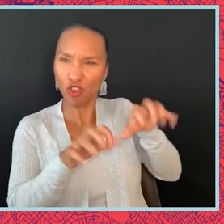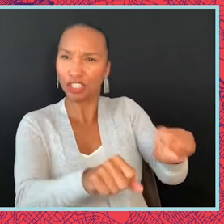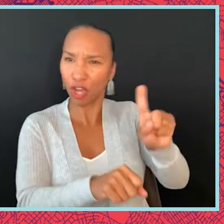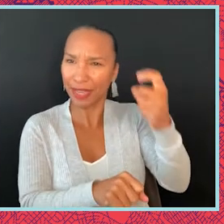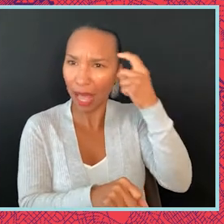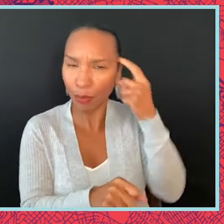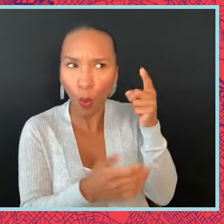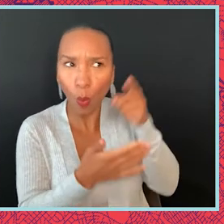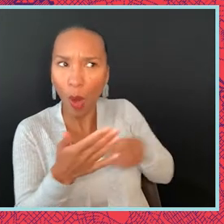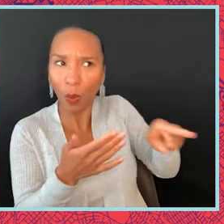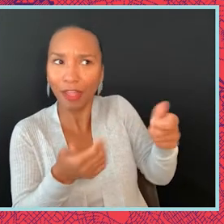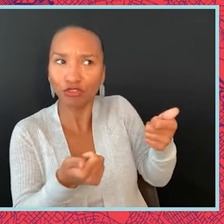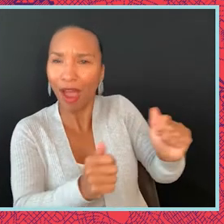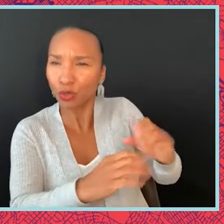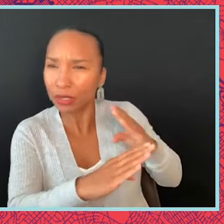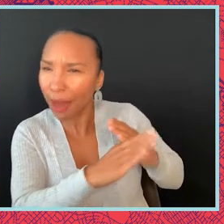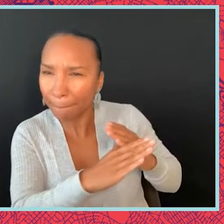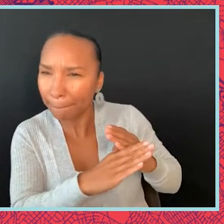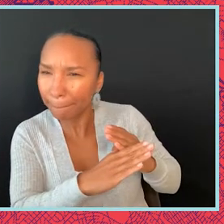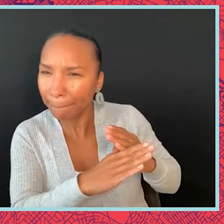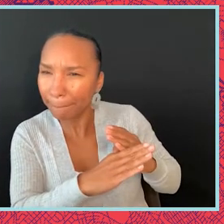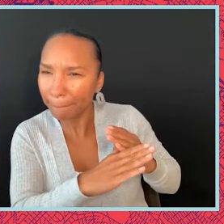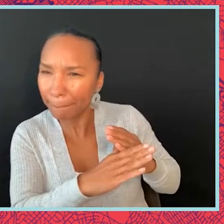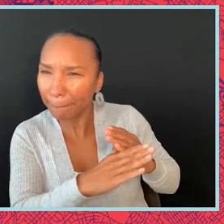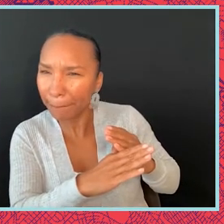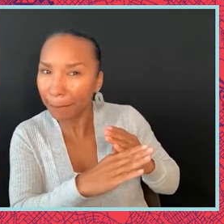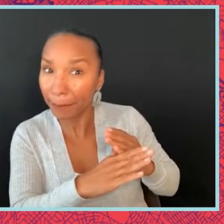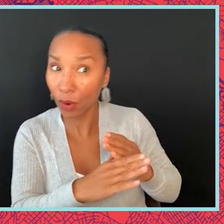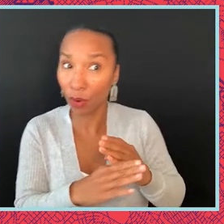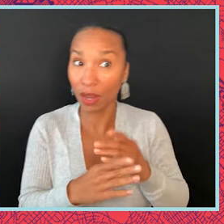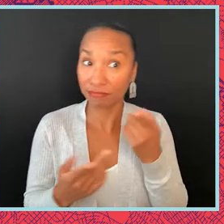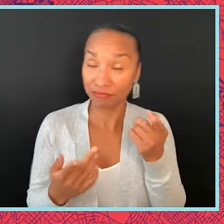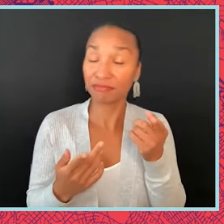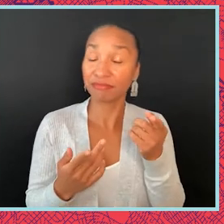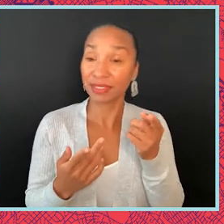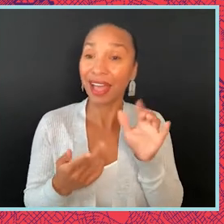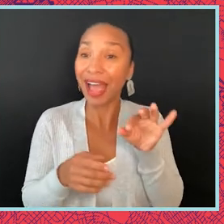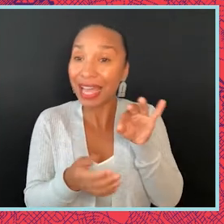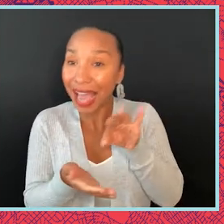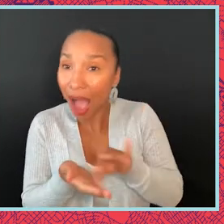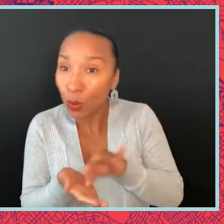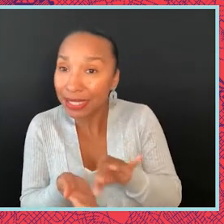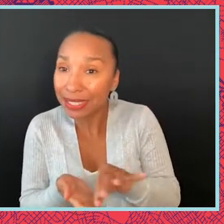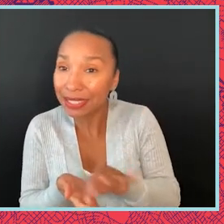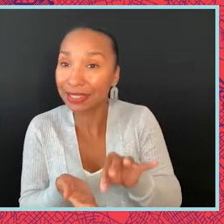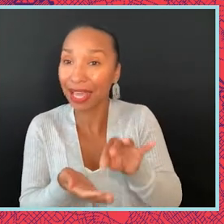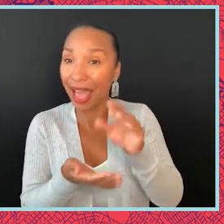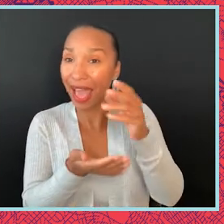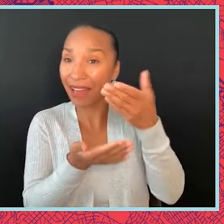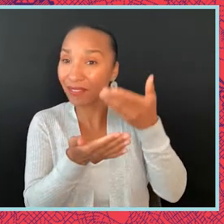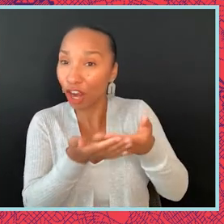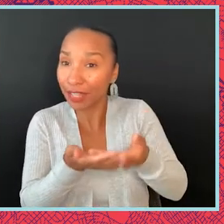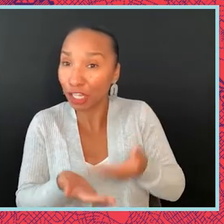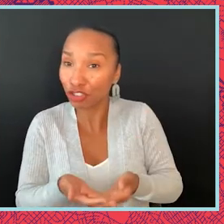gets lost in all of this, is that, you know, the counting and verification of the